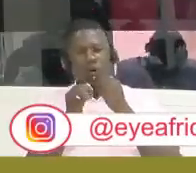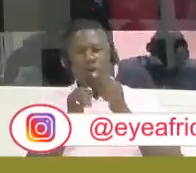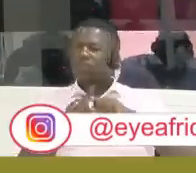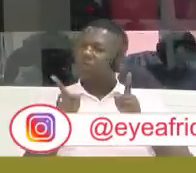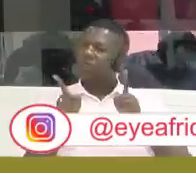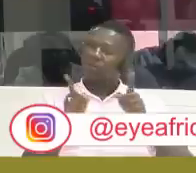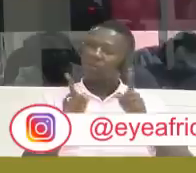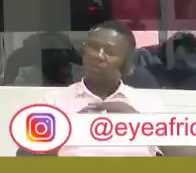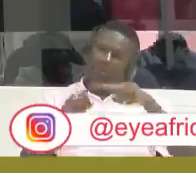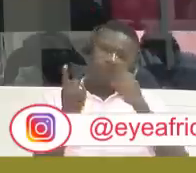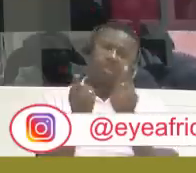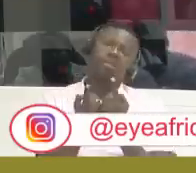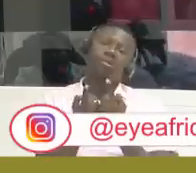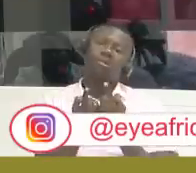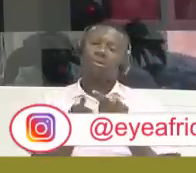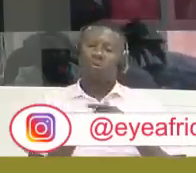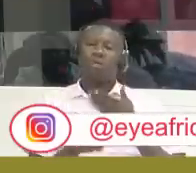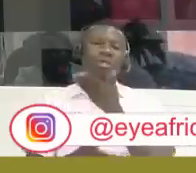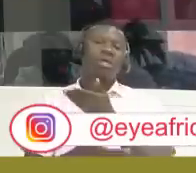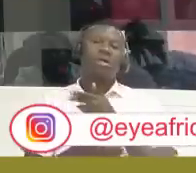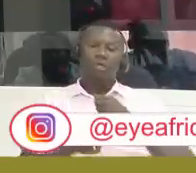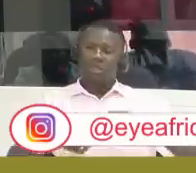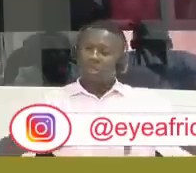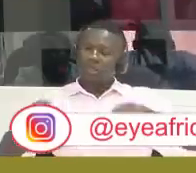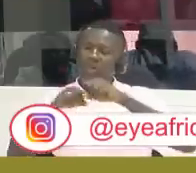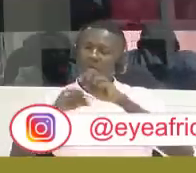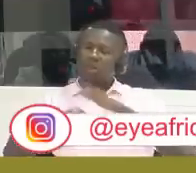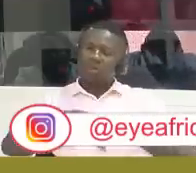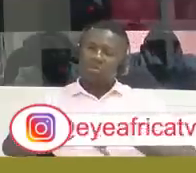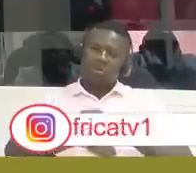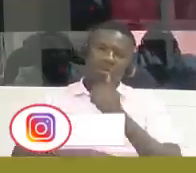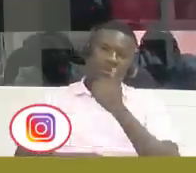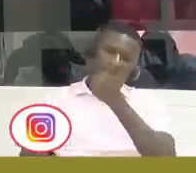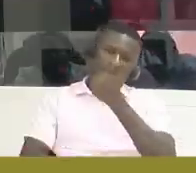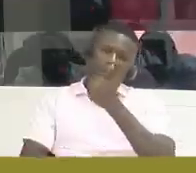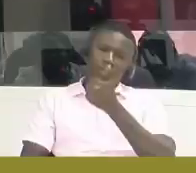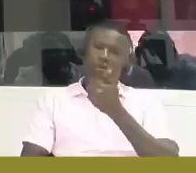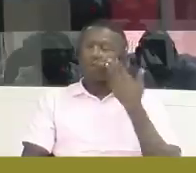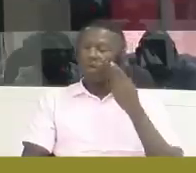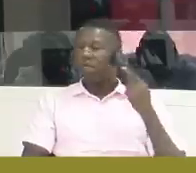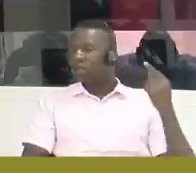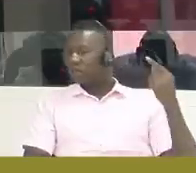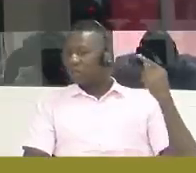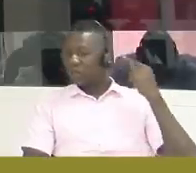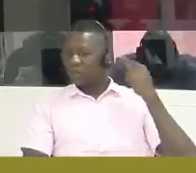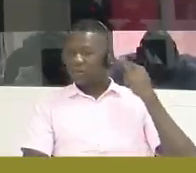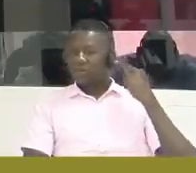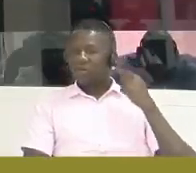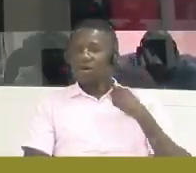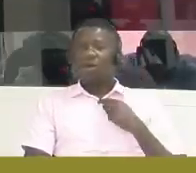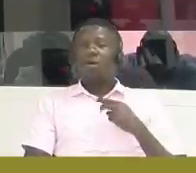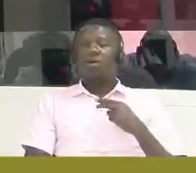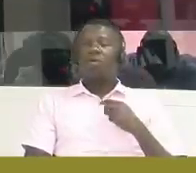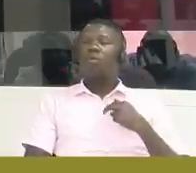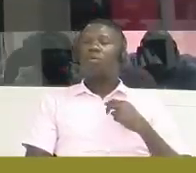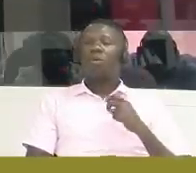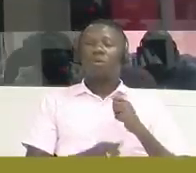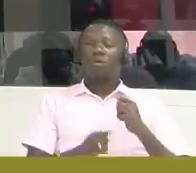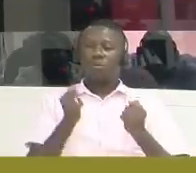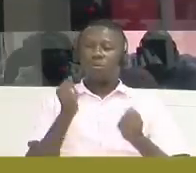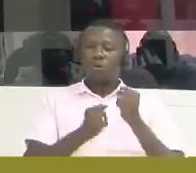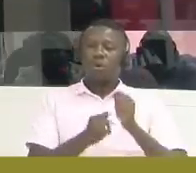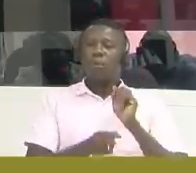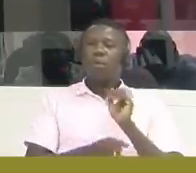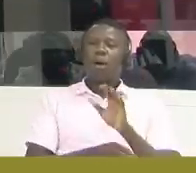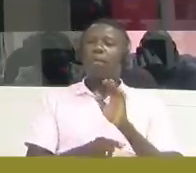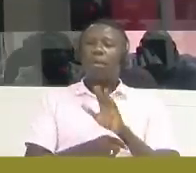there until around 6 o'clock. When I heard horns of vehicles, because